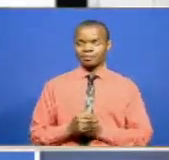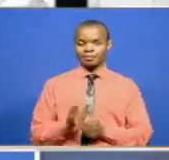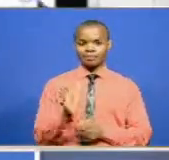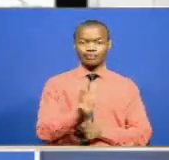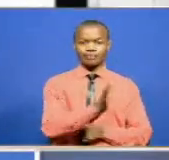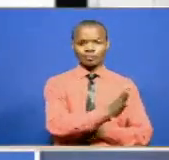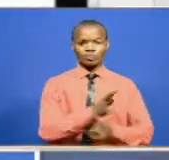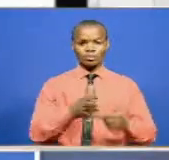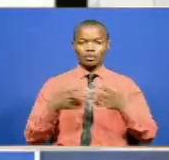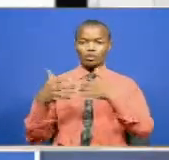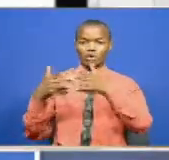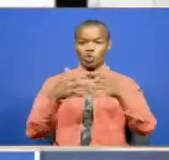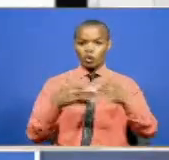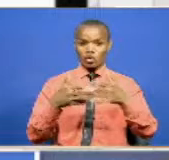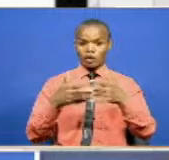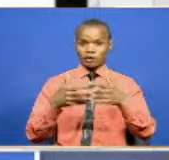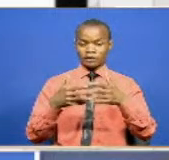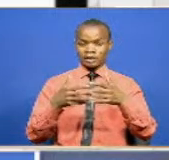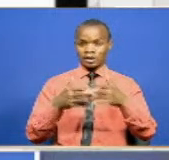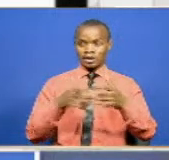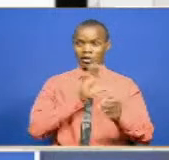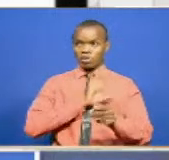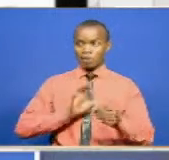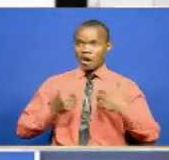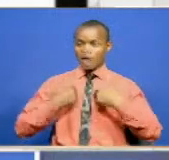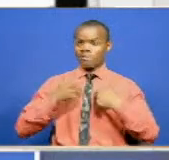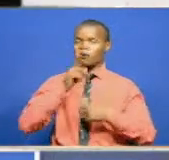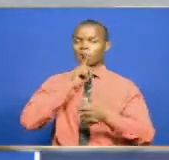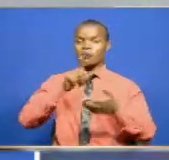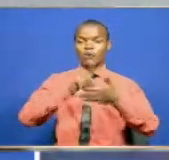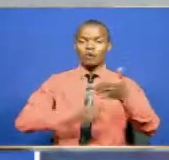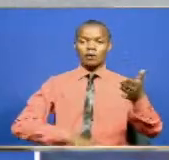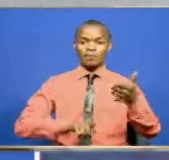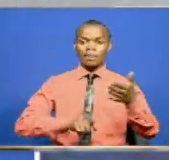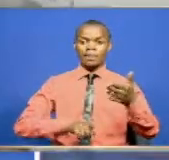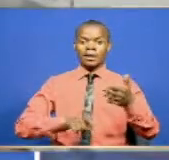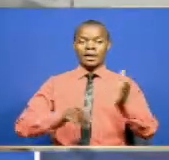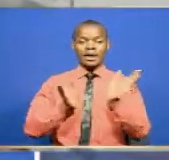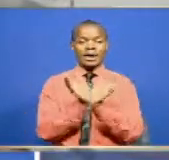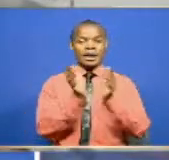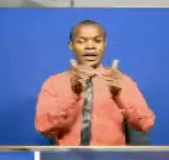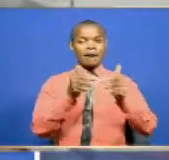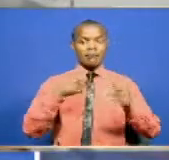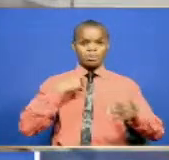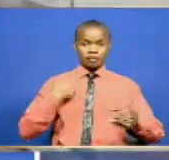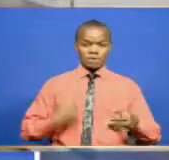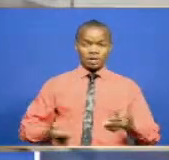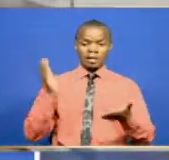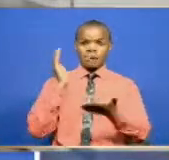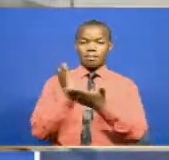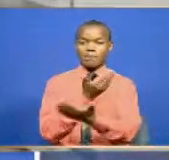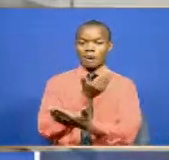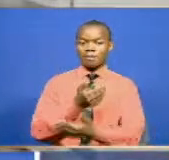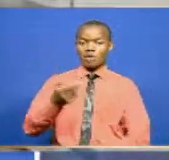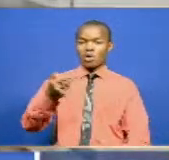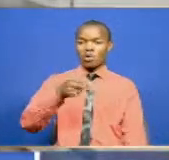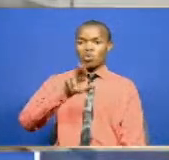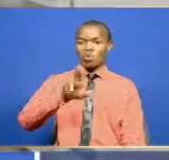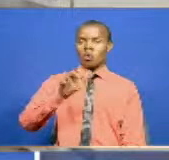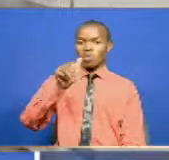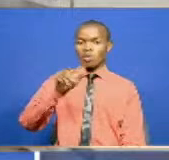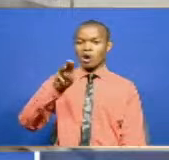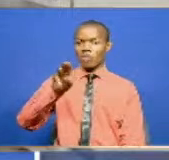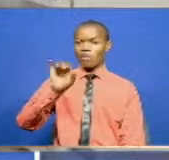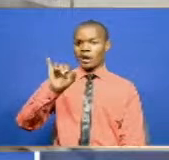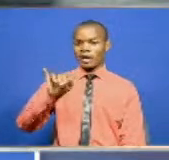Federal Communications Commission has ordered certain U.S. telecommunications companies to remove Huawei equipment from their network. The